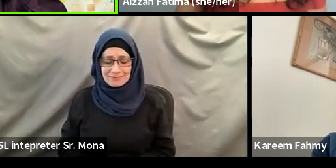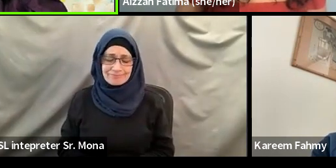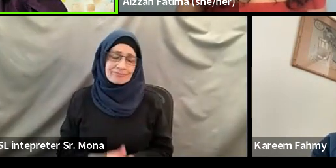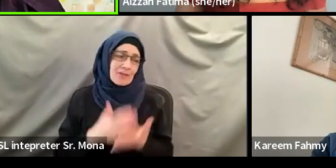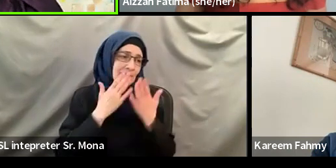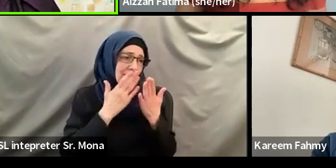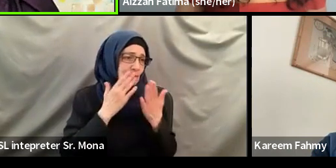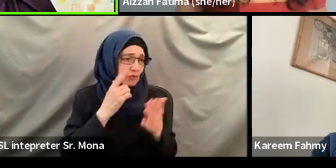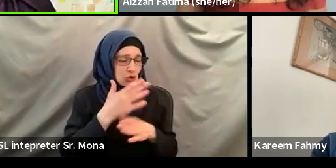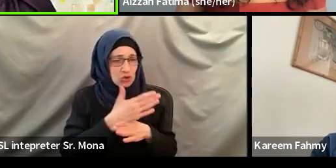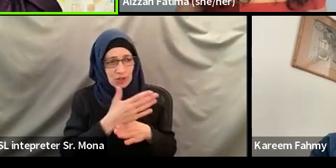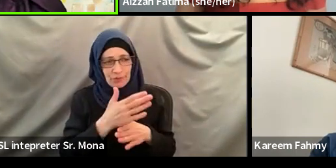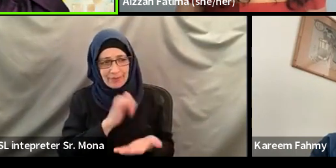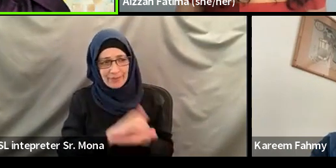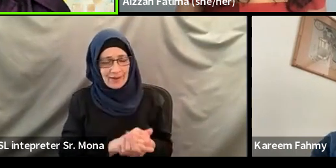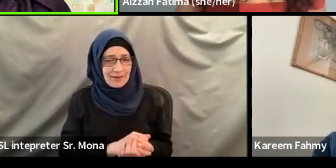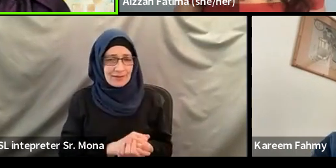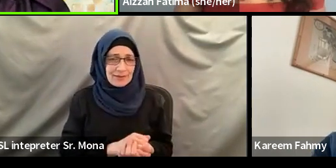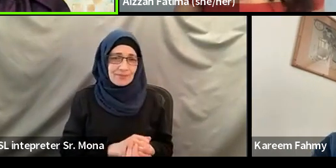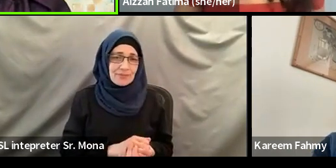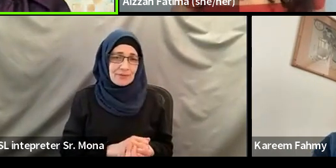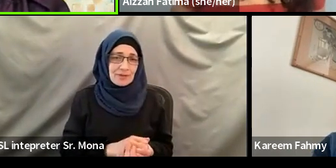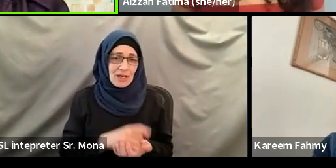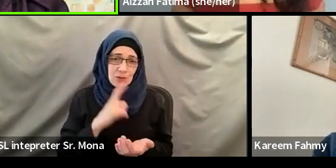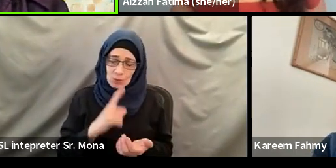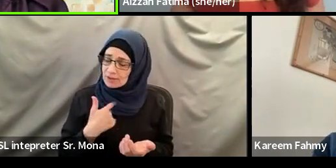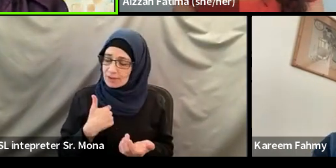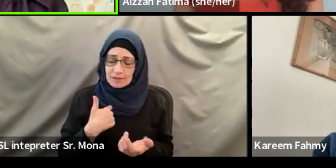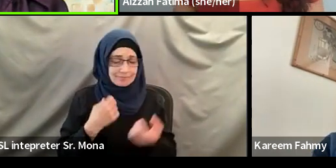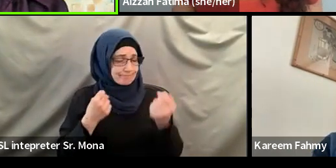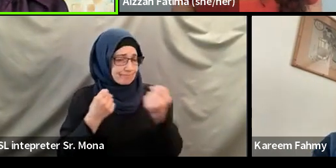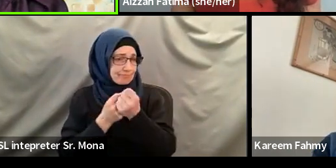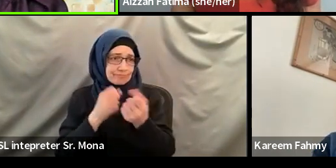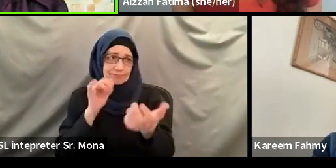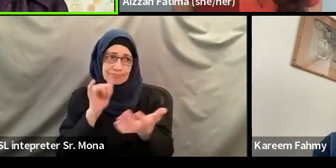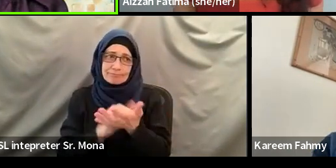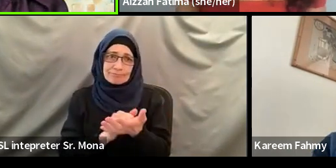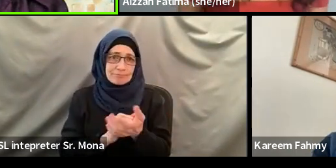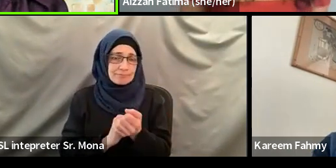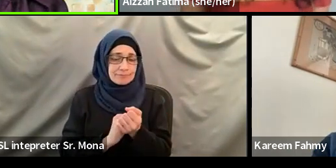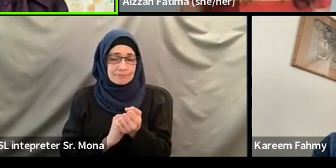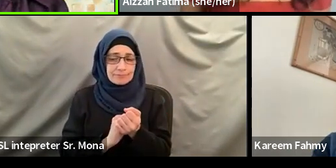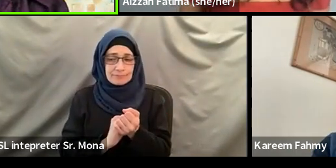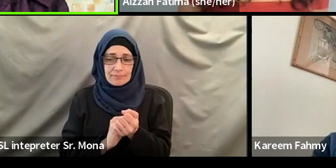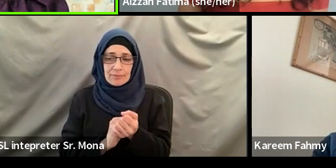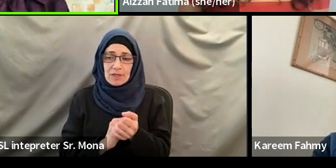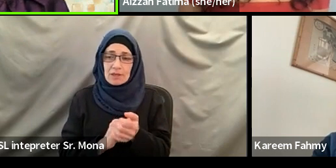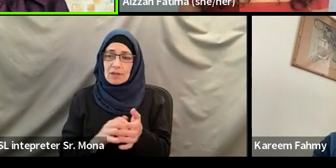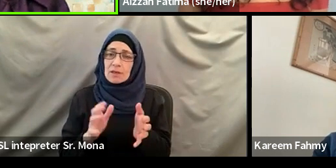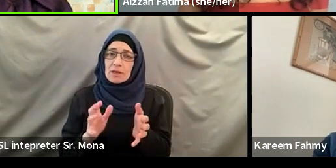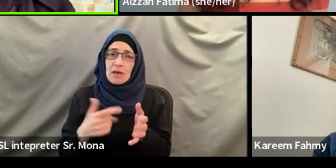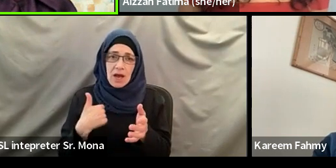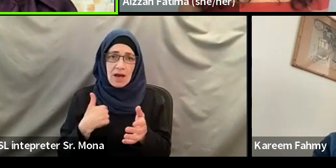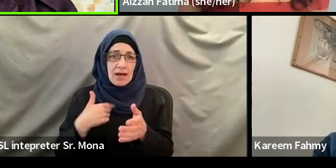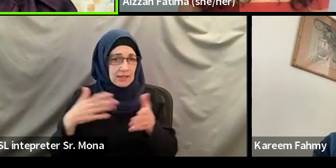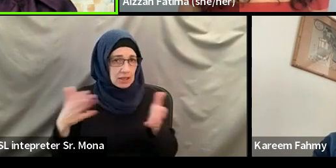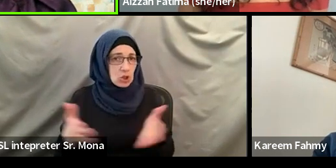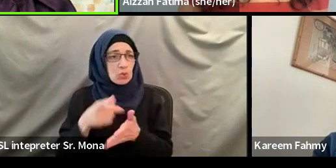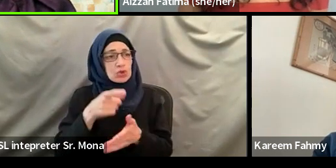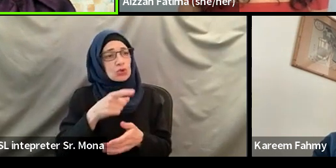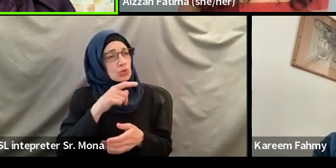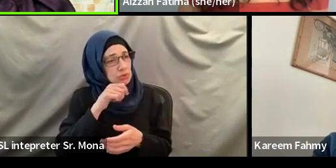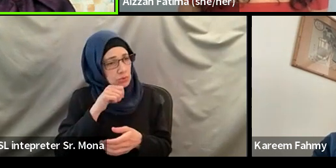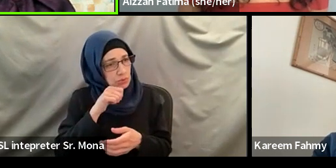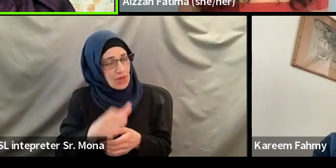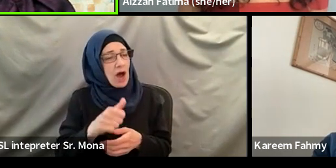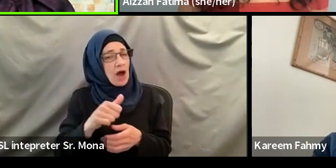Thank you for sharing that. And I second that and echo that in terms of I would encourage you to not look at what a